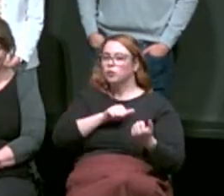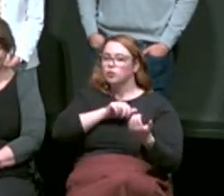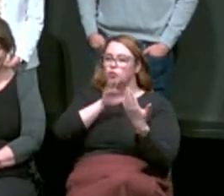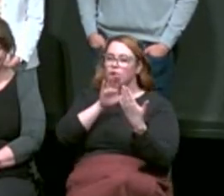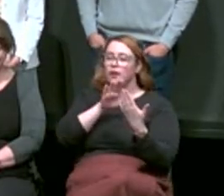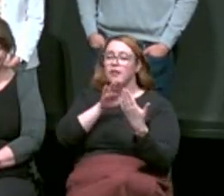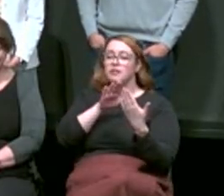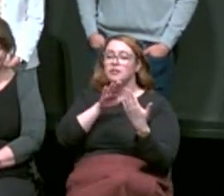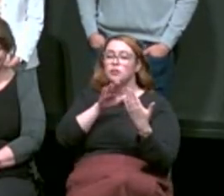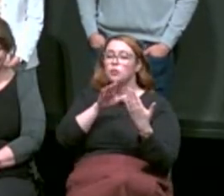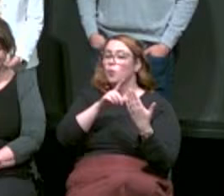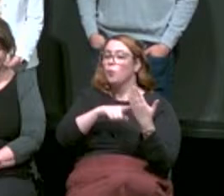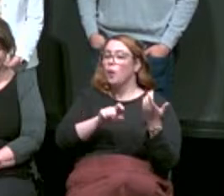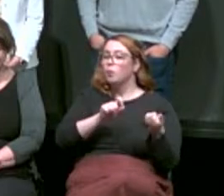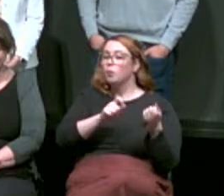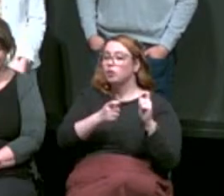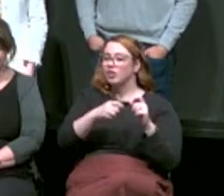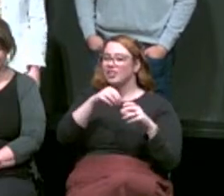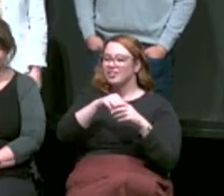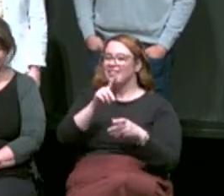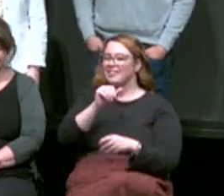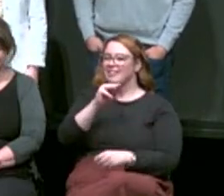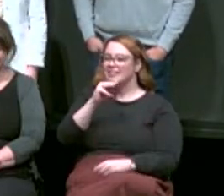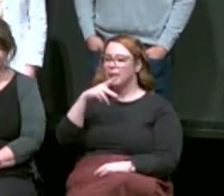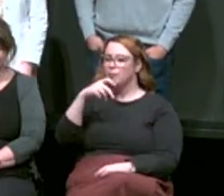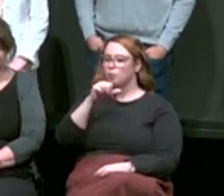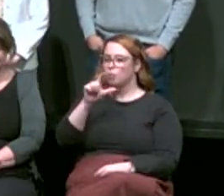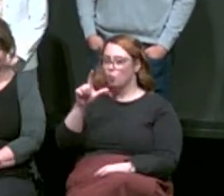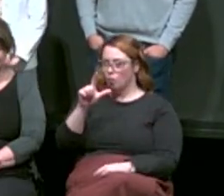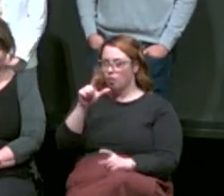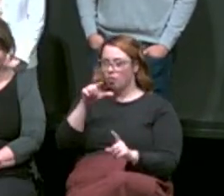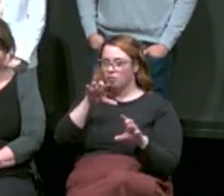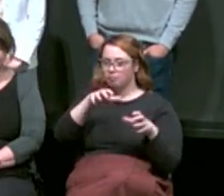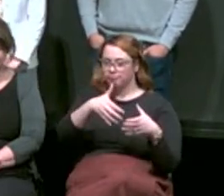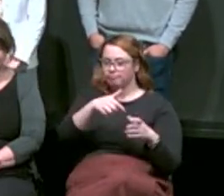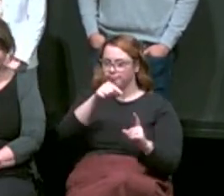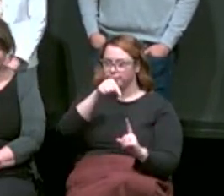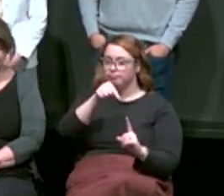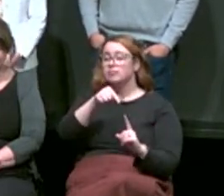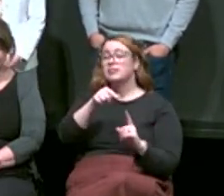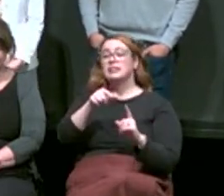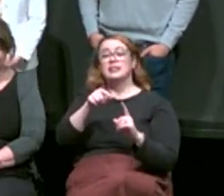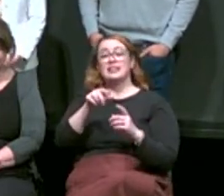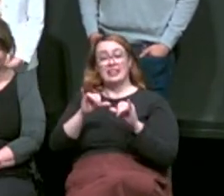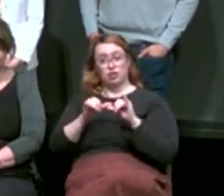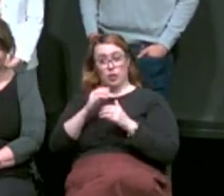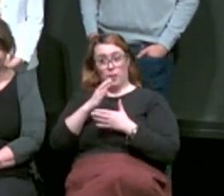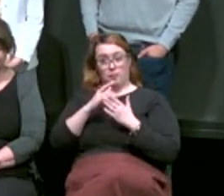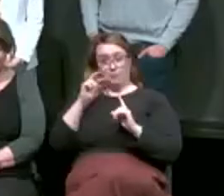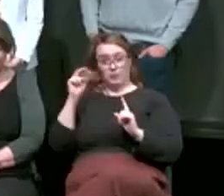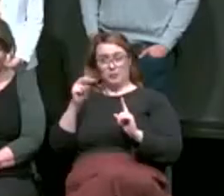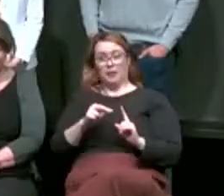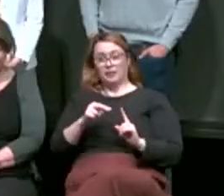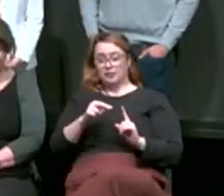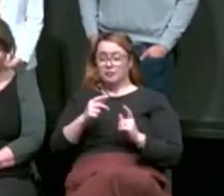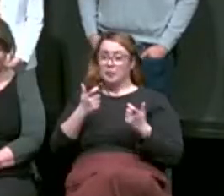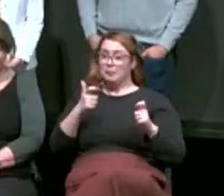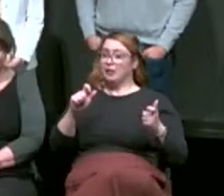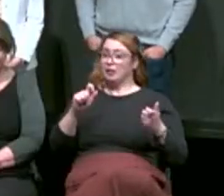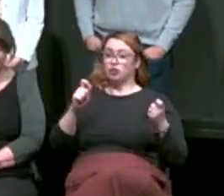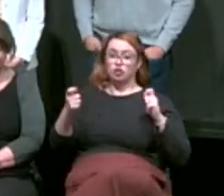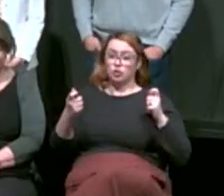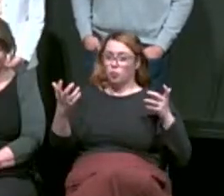address what's going to change in the dam pool. And from an engineering standpoint, the big things that change are obviously the height of the